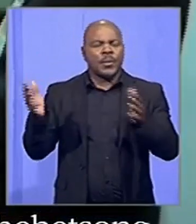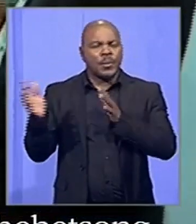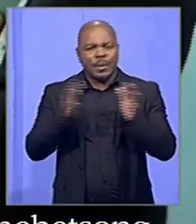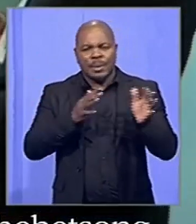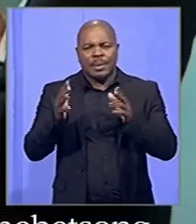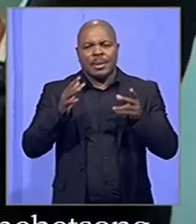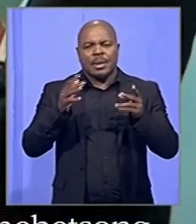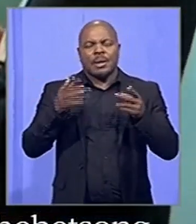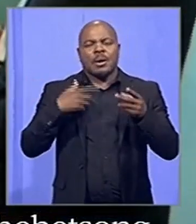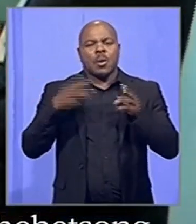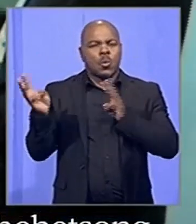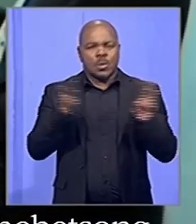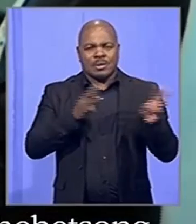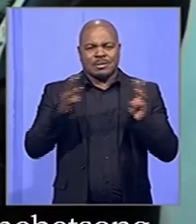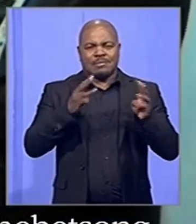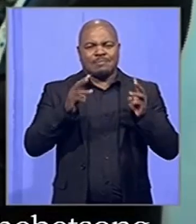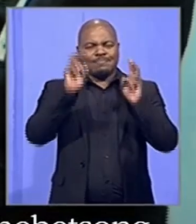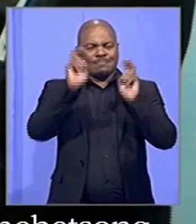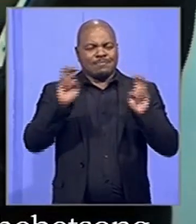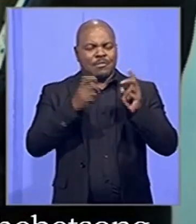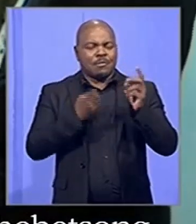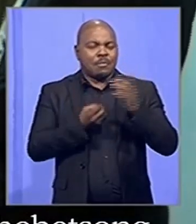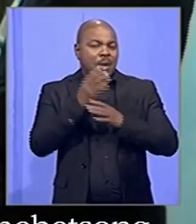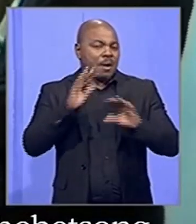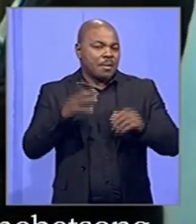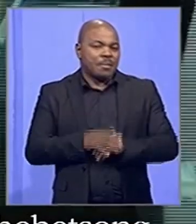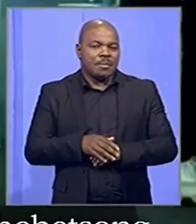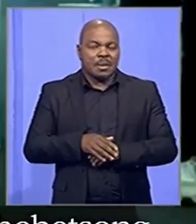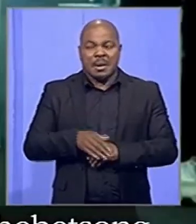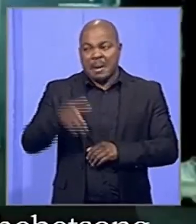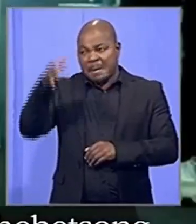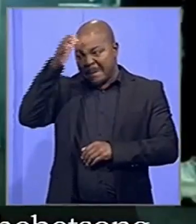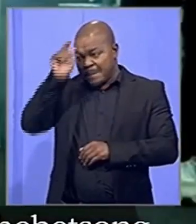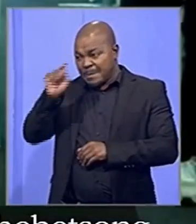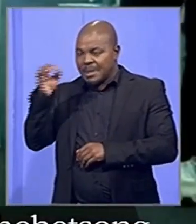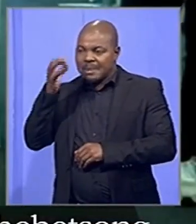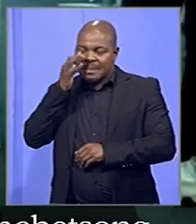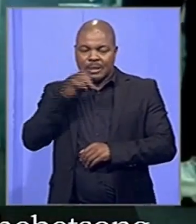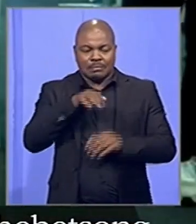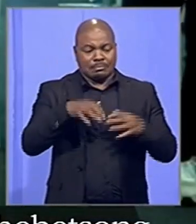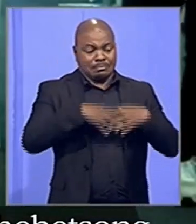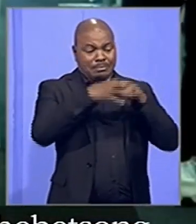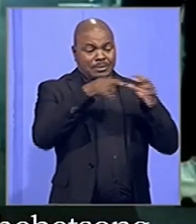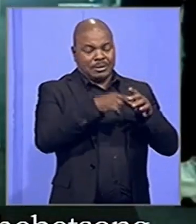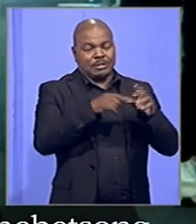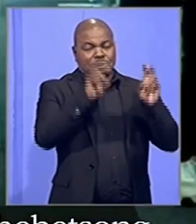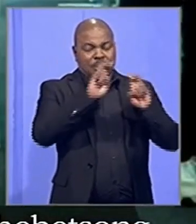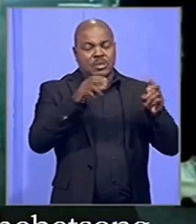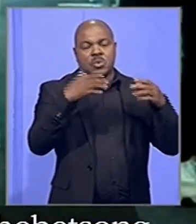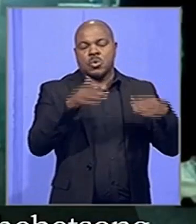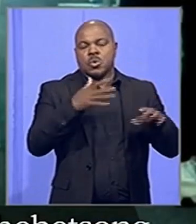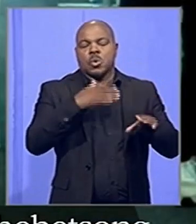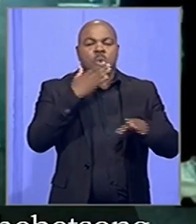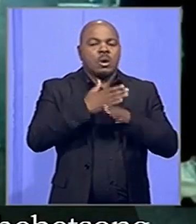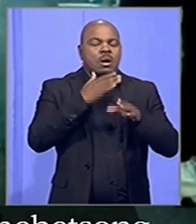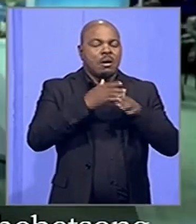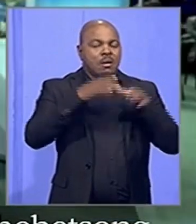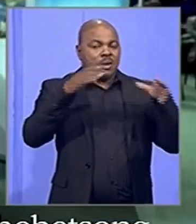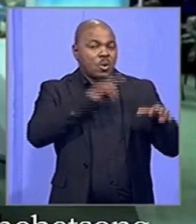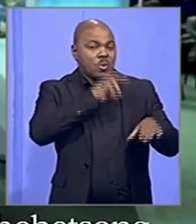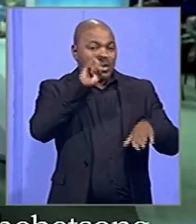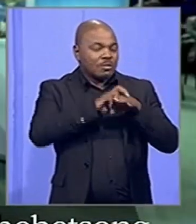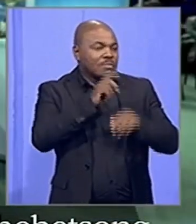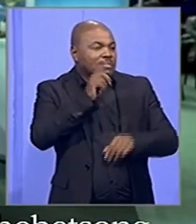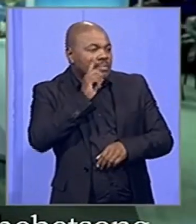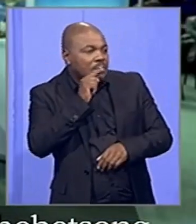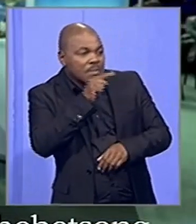years. Tsibitsa Energy di dumela hore ho theha mmuso o motjha ke phephetso e matla ka ha o lokela ho lekolwe hore ho kgethwa mang ho ba letona